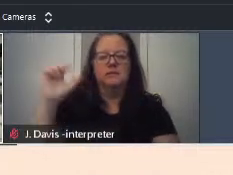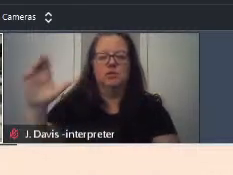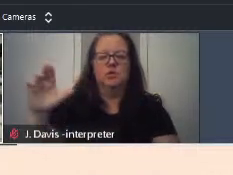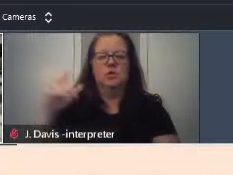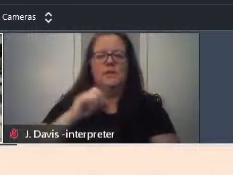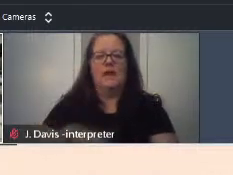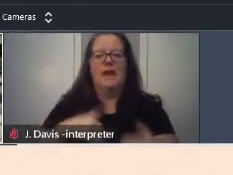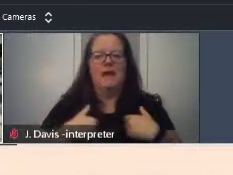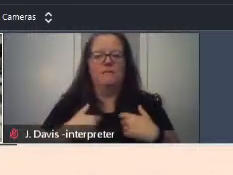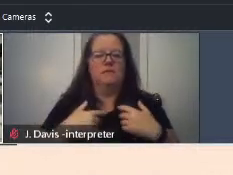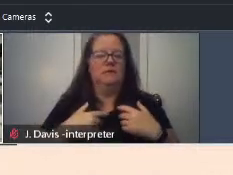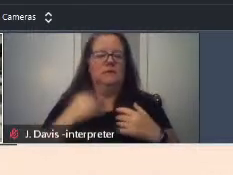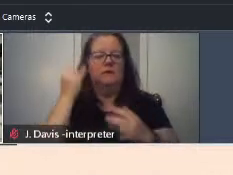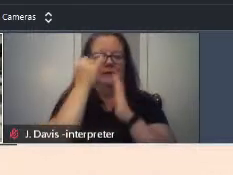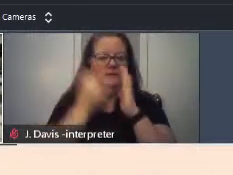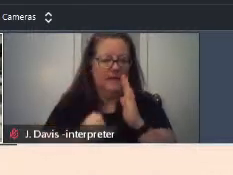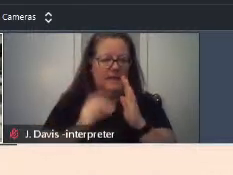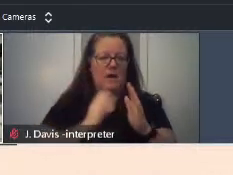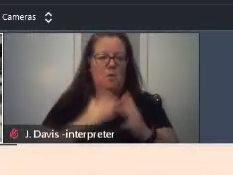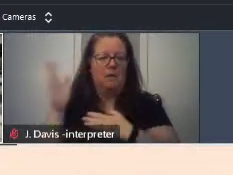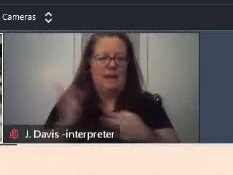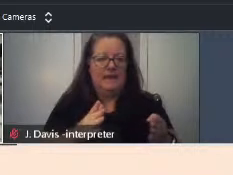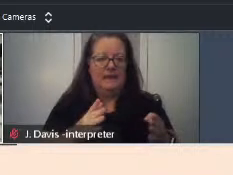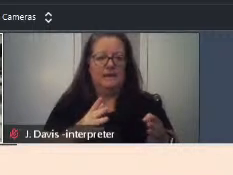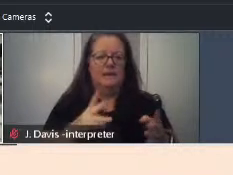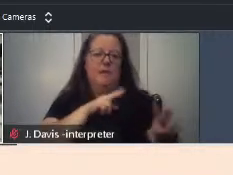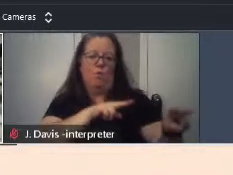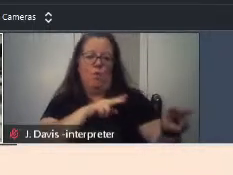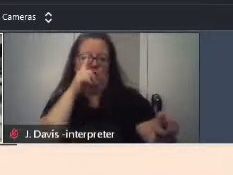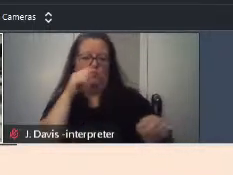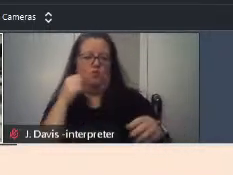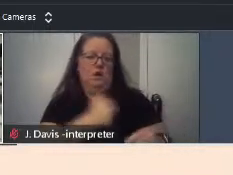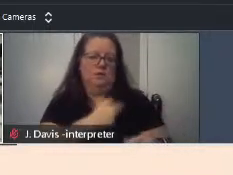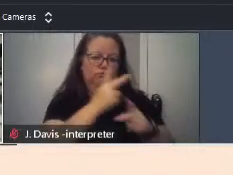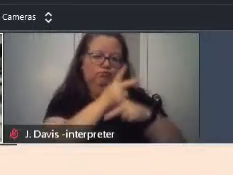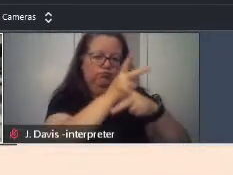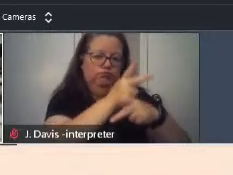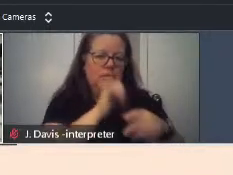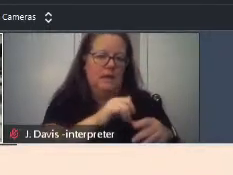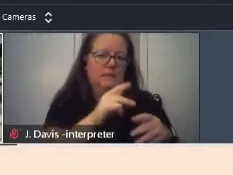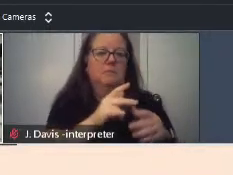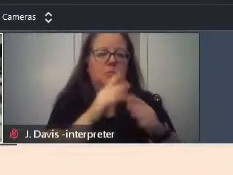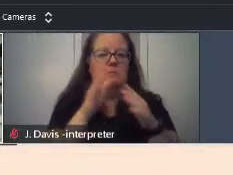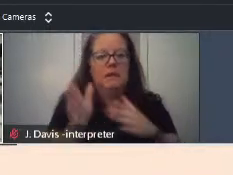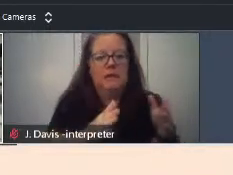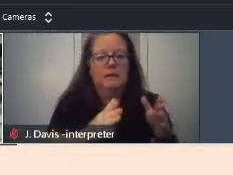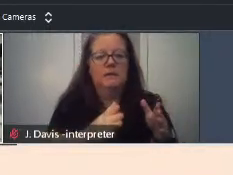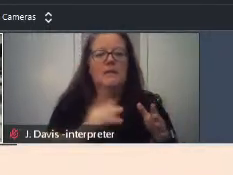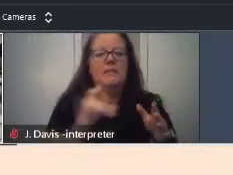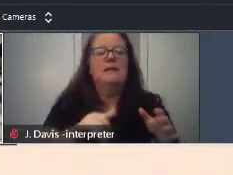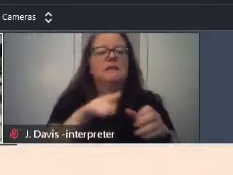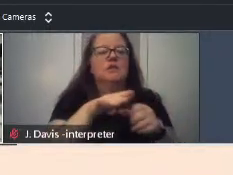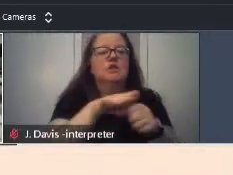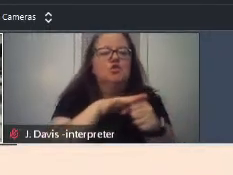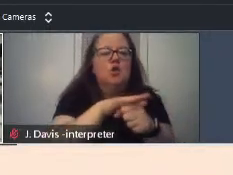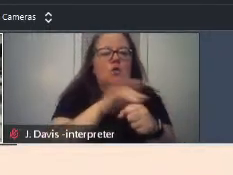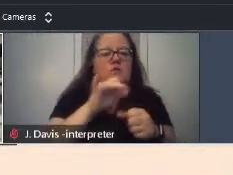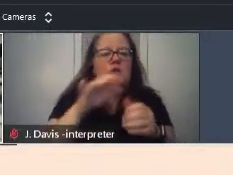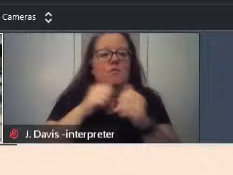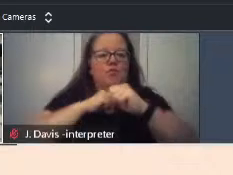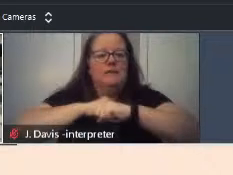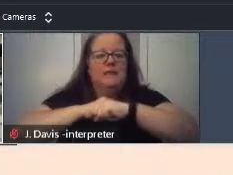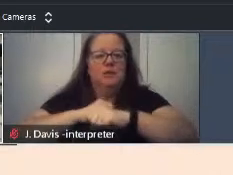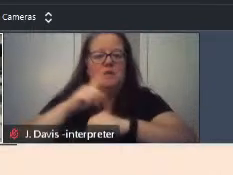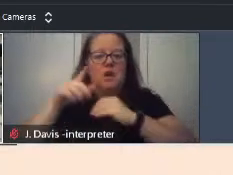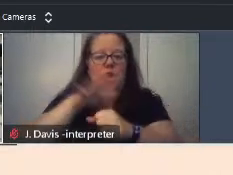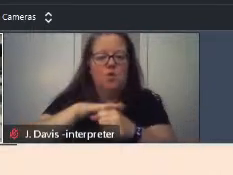plan, and they kind of oversee it for us. And what it does, it describes zones of protection around our well fields,